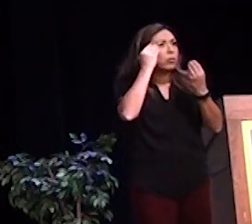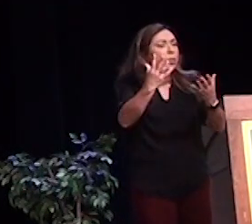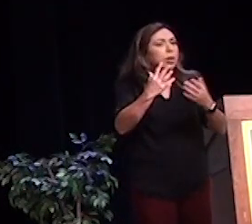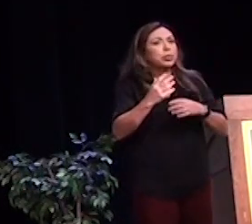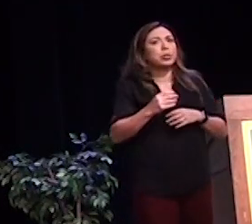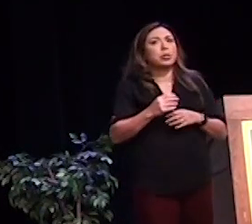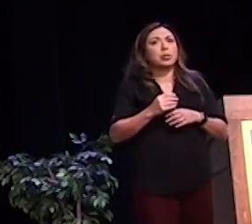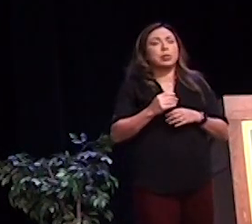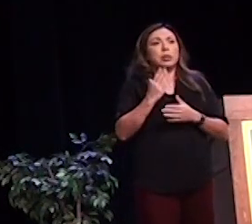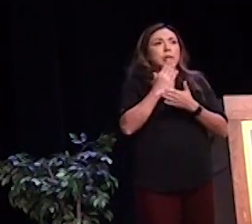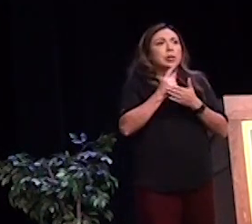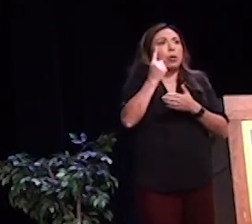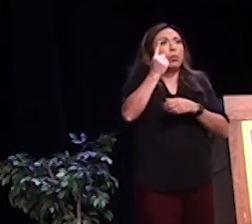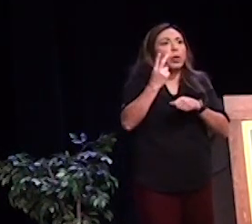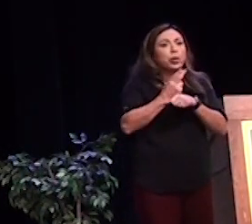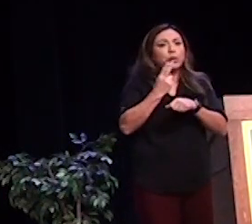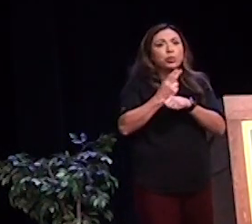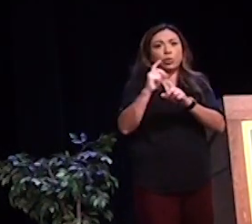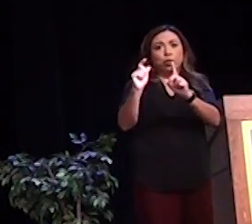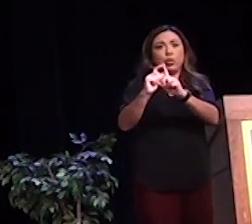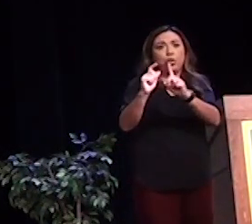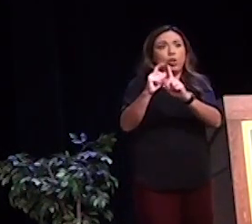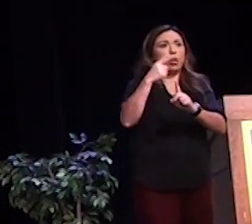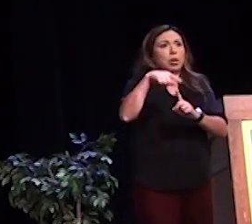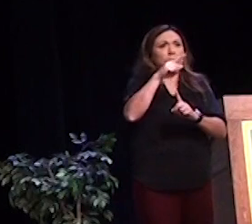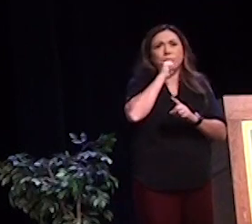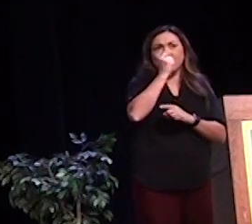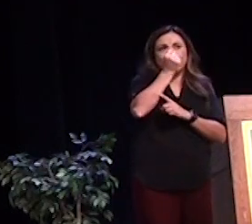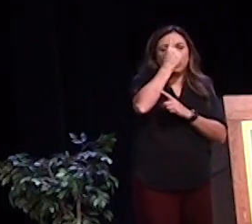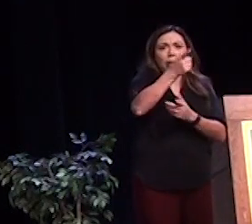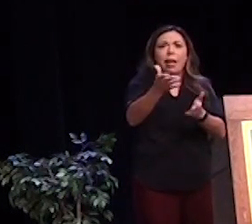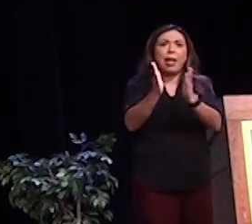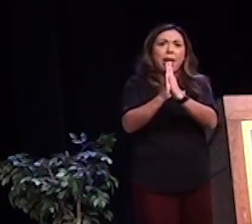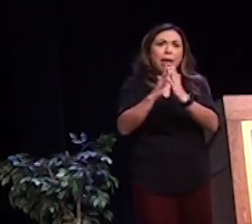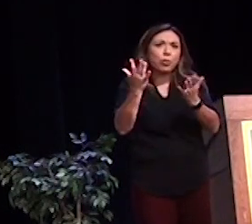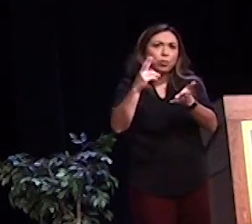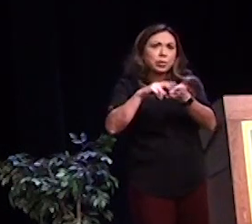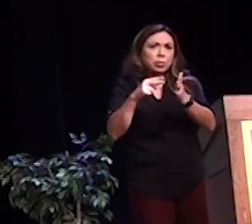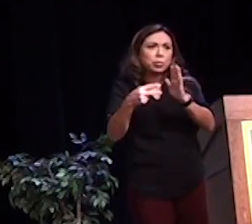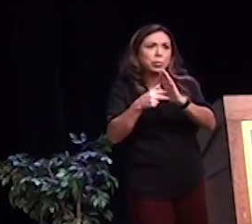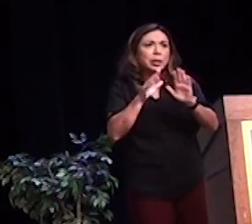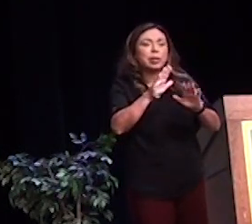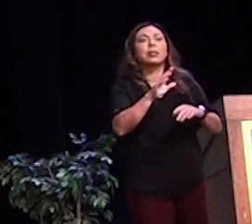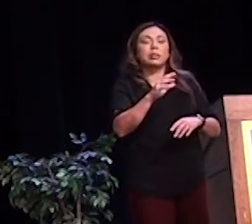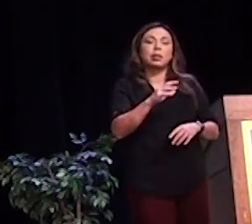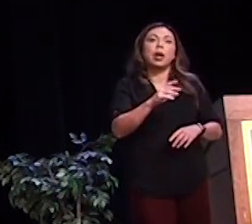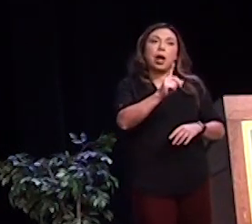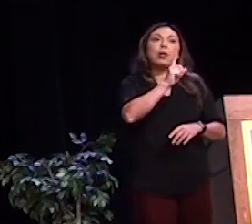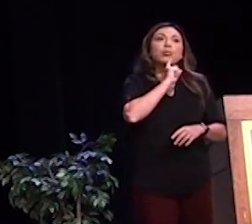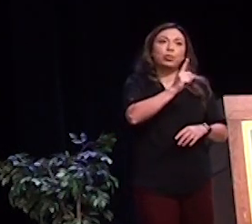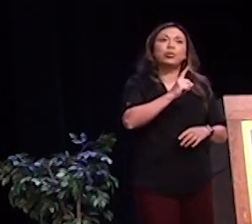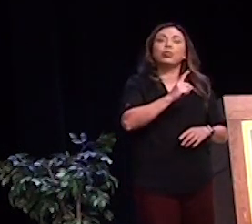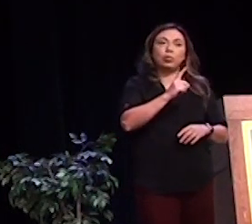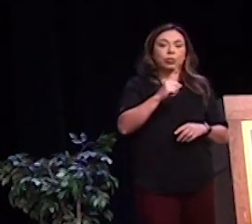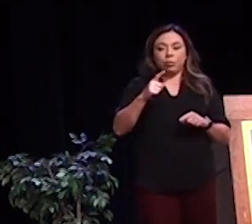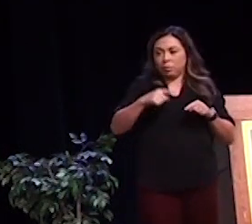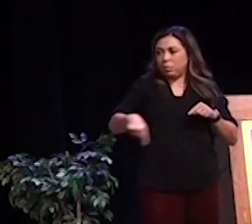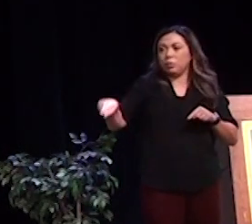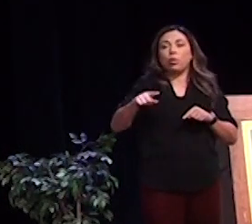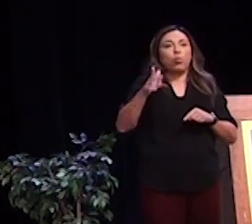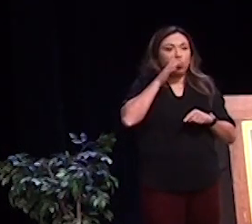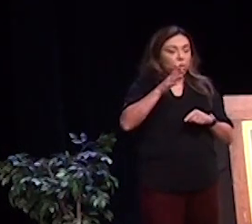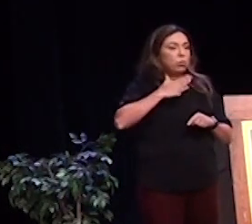somebody uses a term that you don't understand, ask. I guarantee you any one of us would be willing